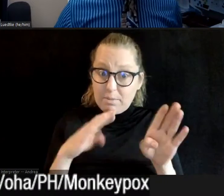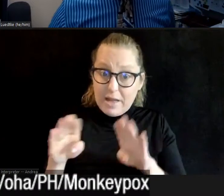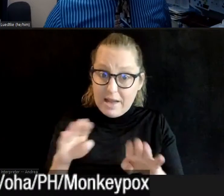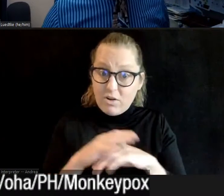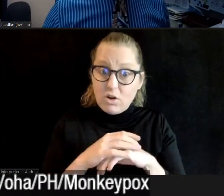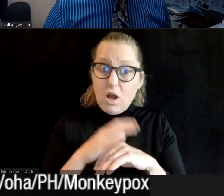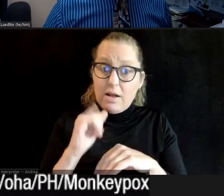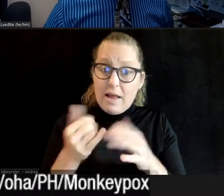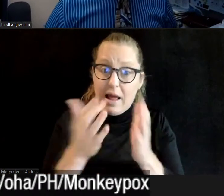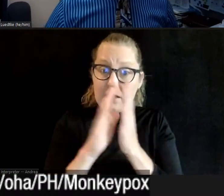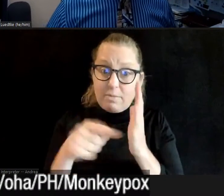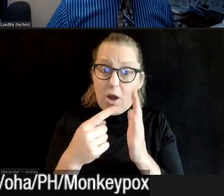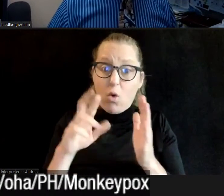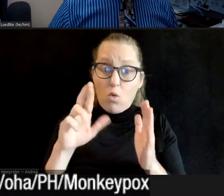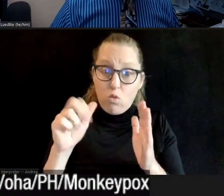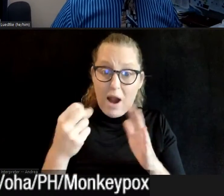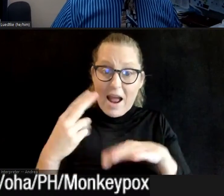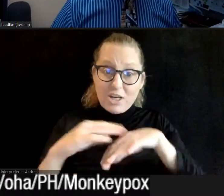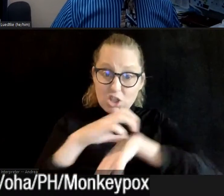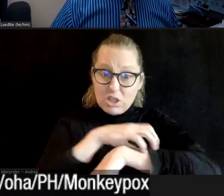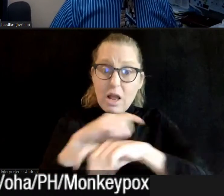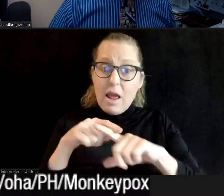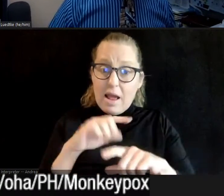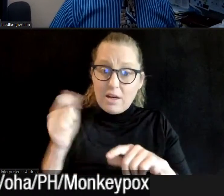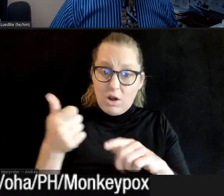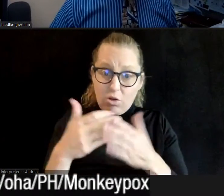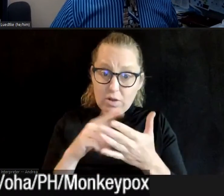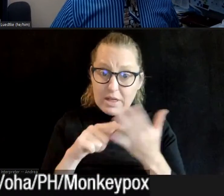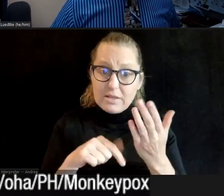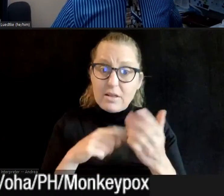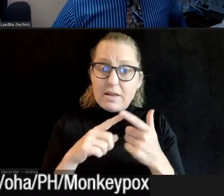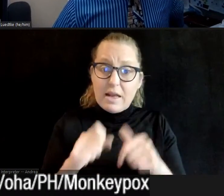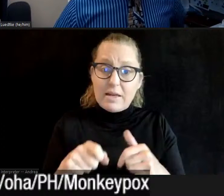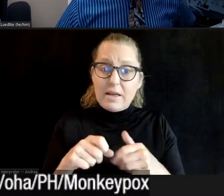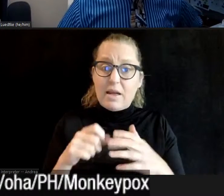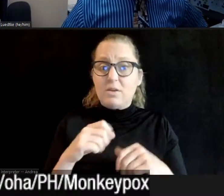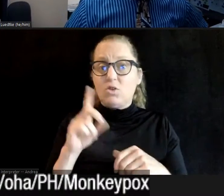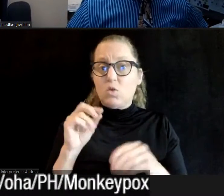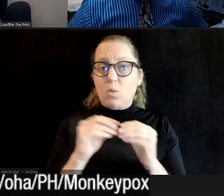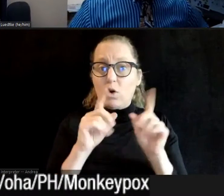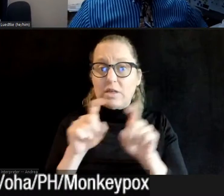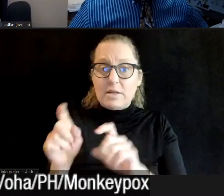to ask about rashes and other things so that we can do more tests.